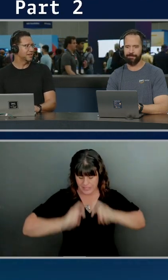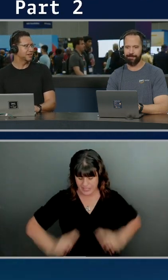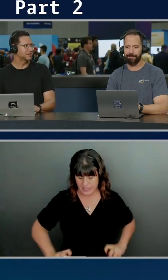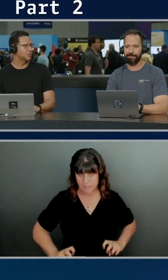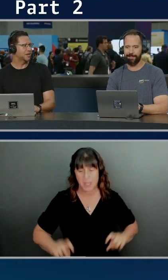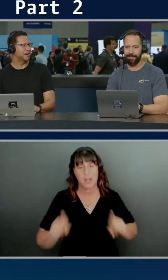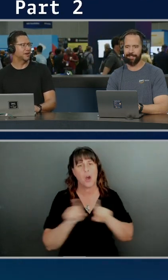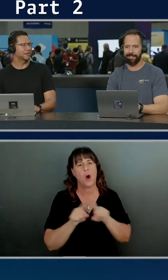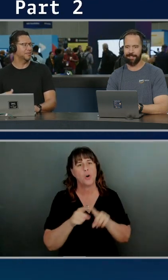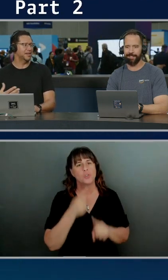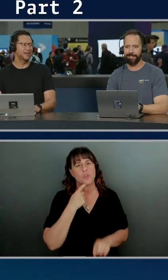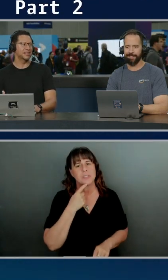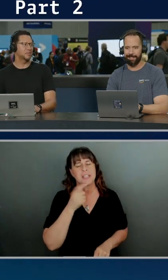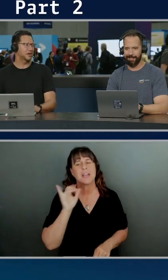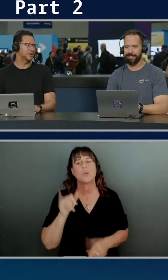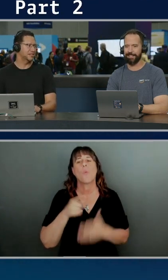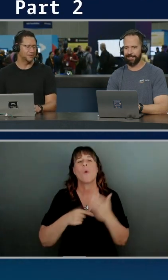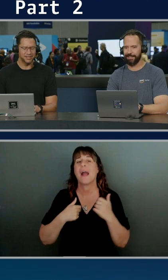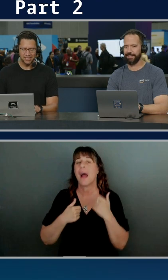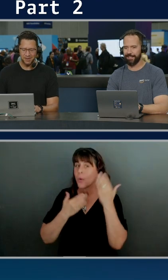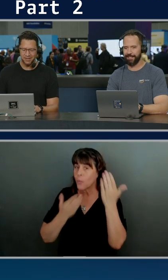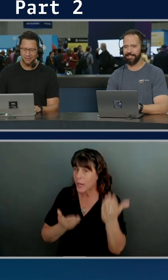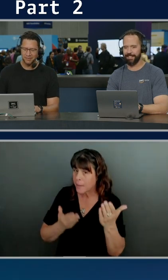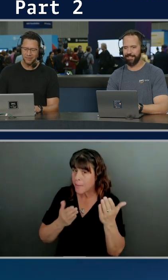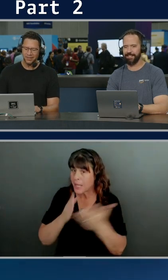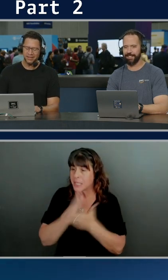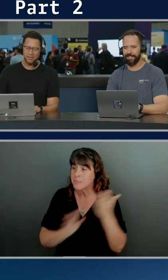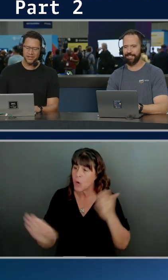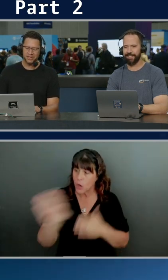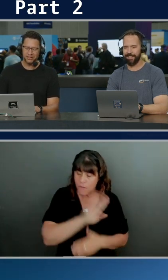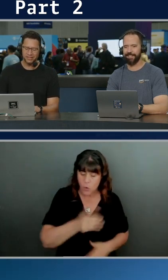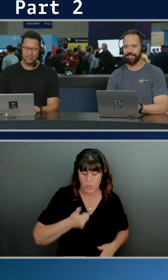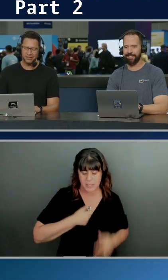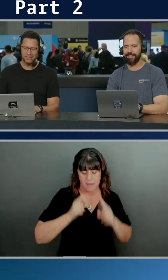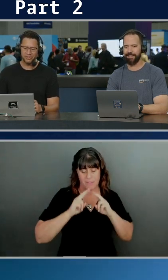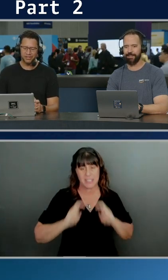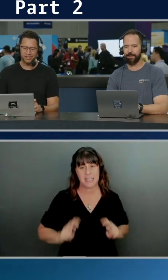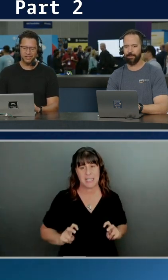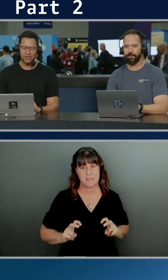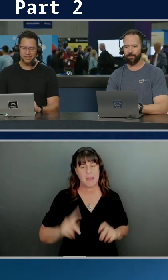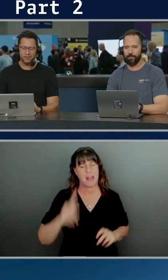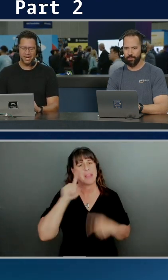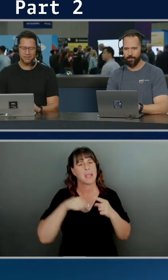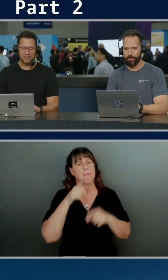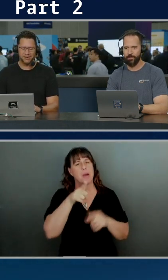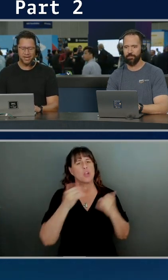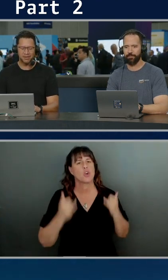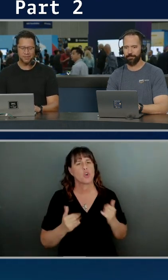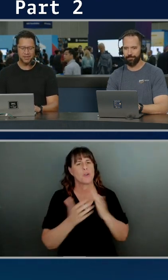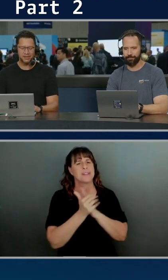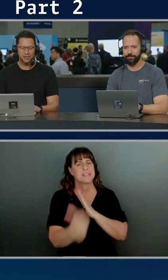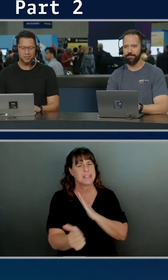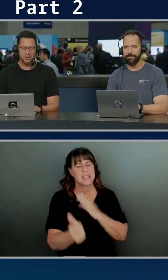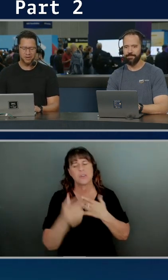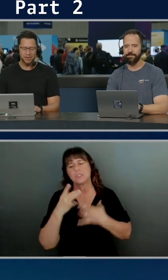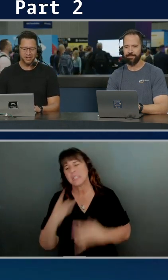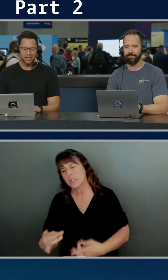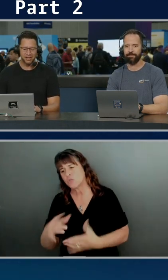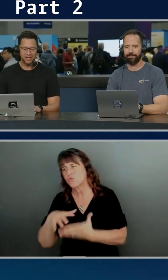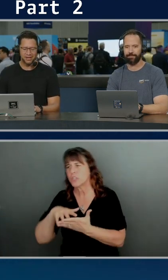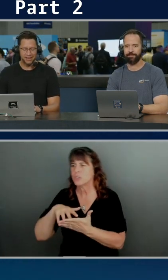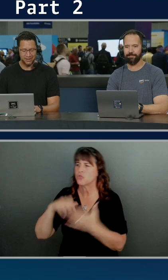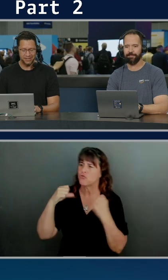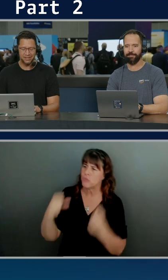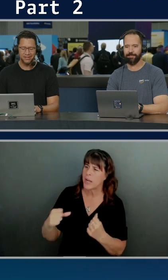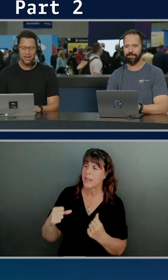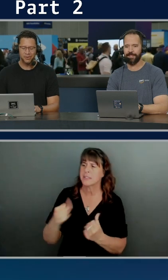says, here's what I recommend as part of your self-assessment. Think about your current skills, interests, and strengths, what aspects of AI most appeals to you, the programming,